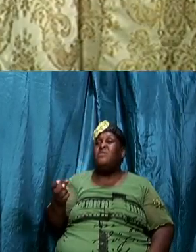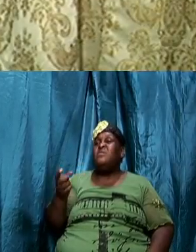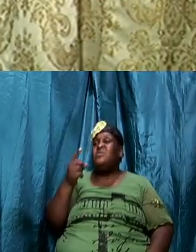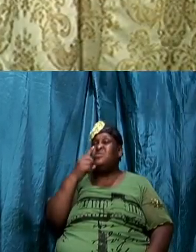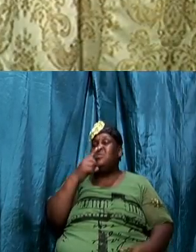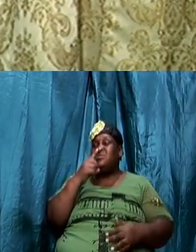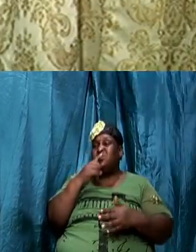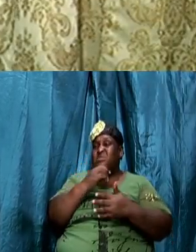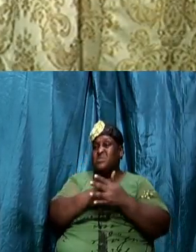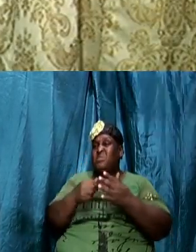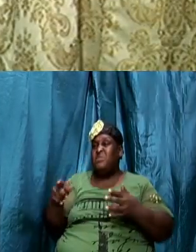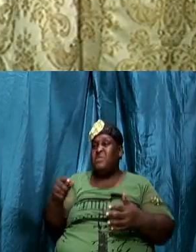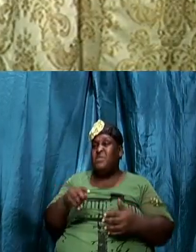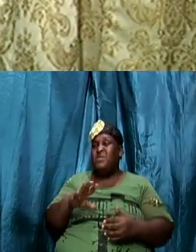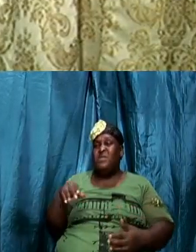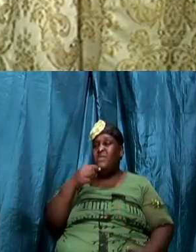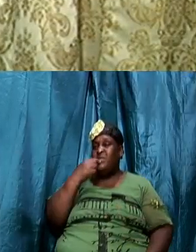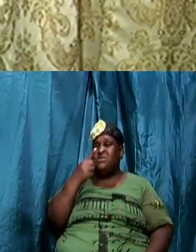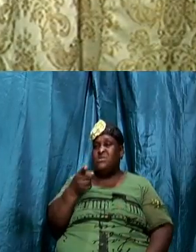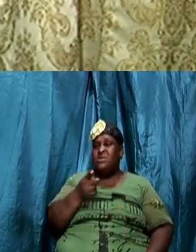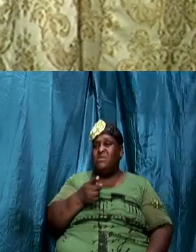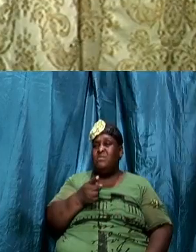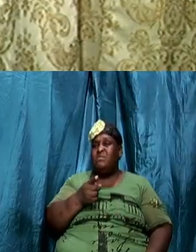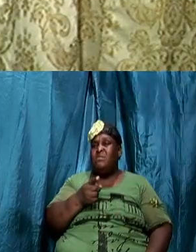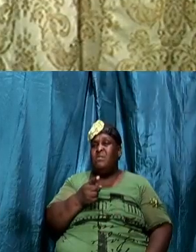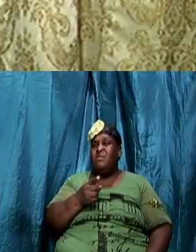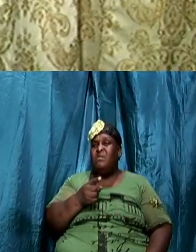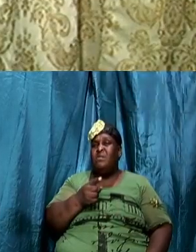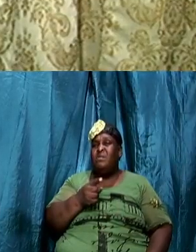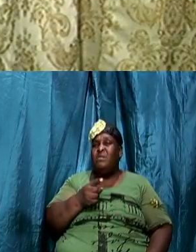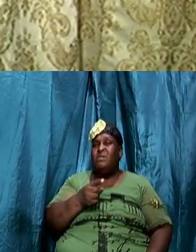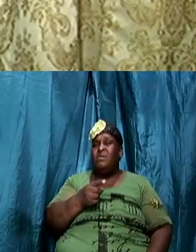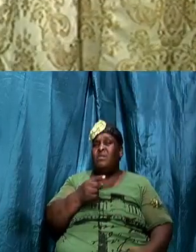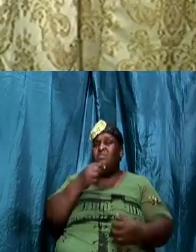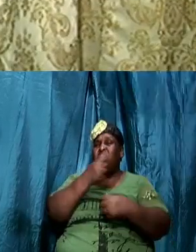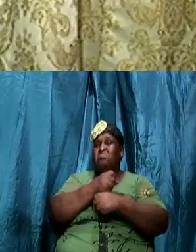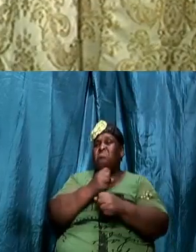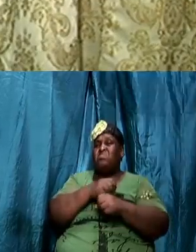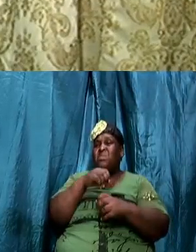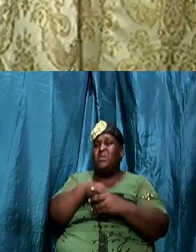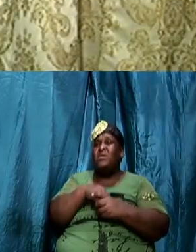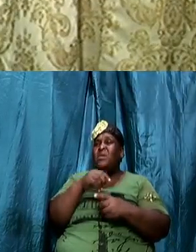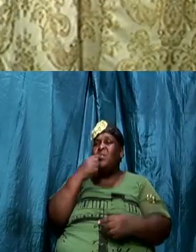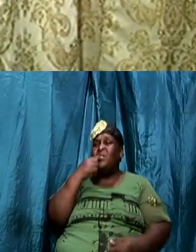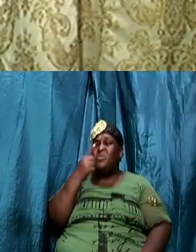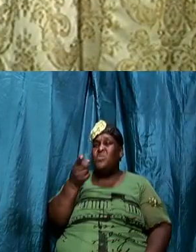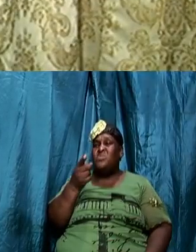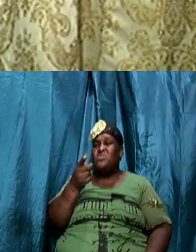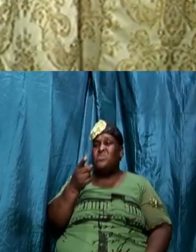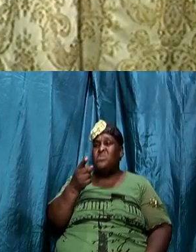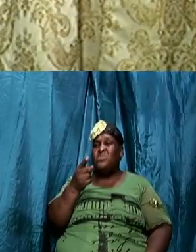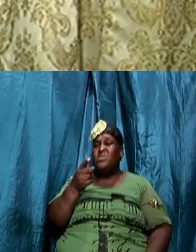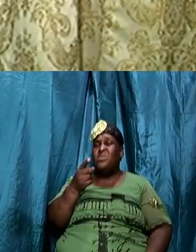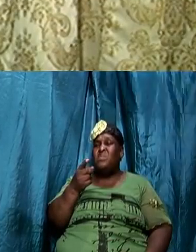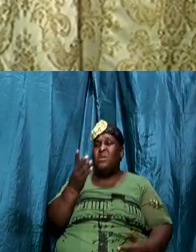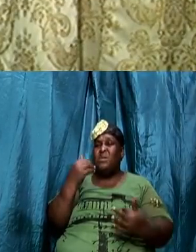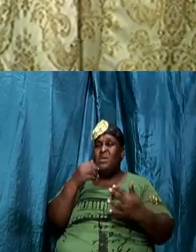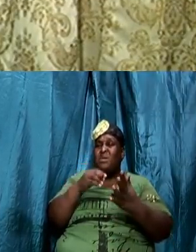I really should have made. And I make it in closing, and it comes back to the word.